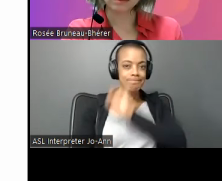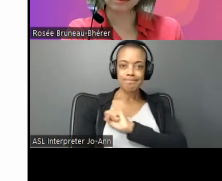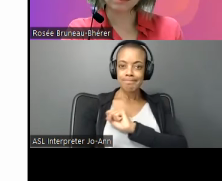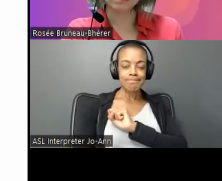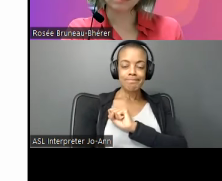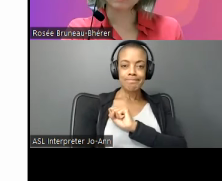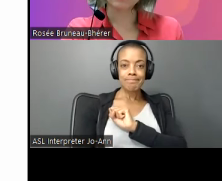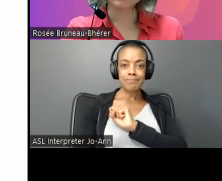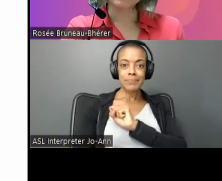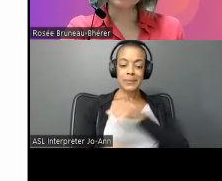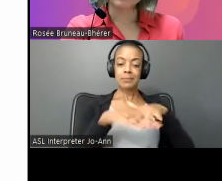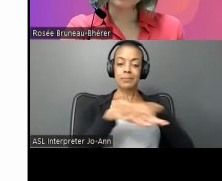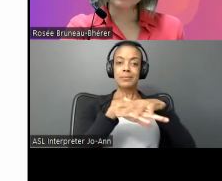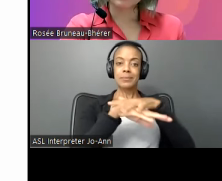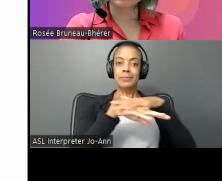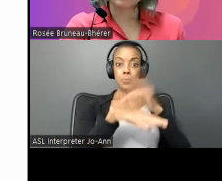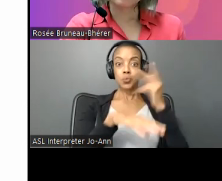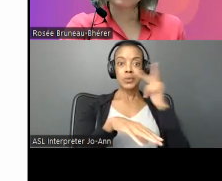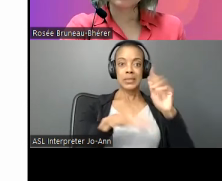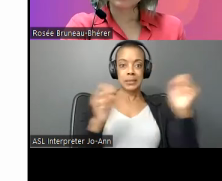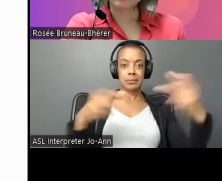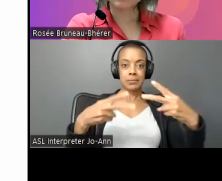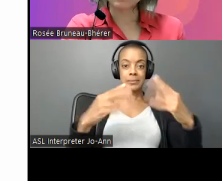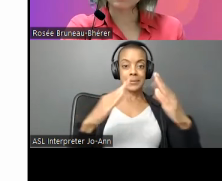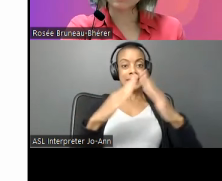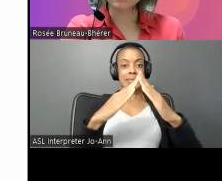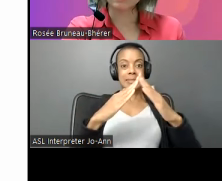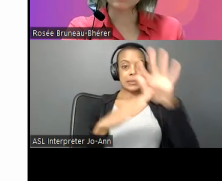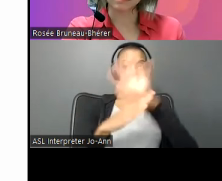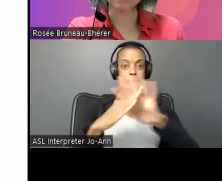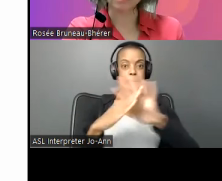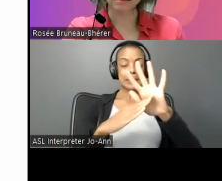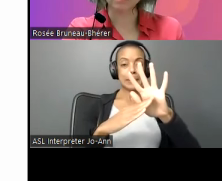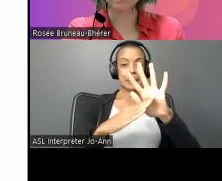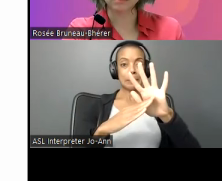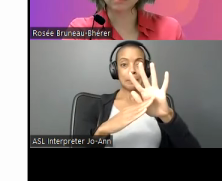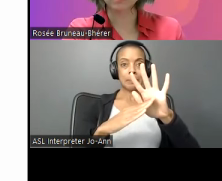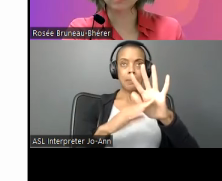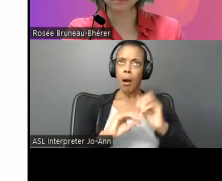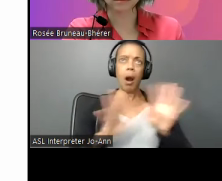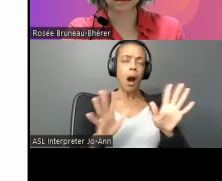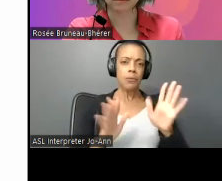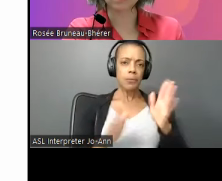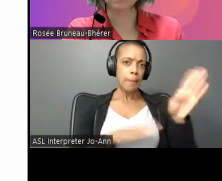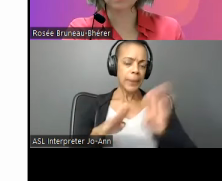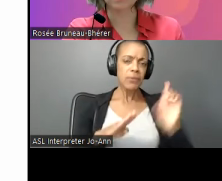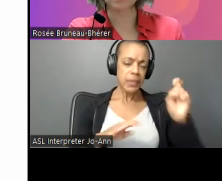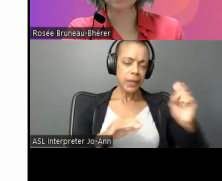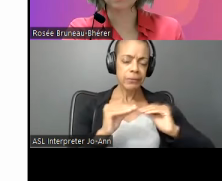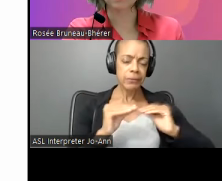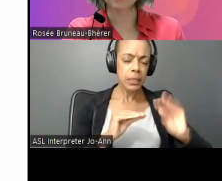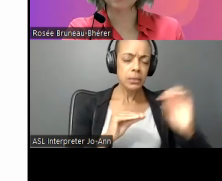iceberg is, you can see it. You have to remember that you can't deny this behavior. It has to be